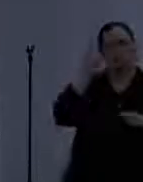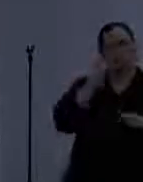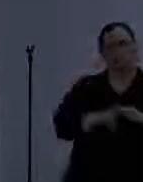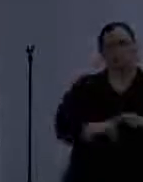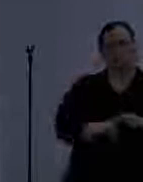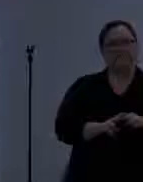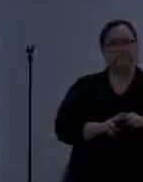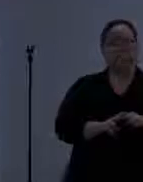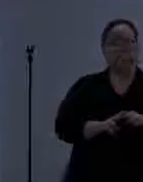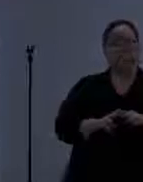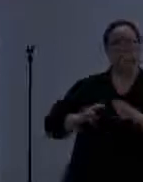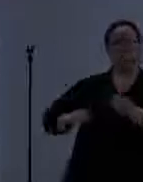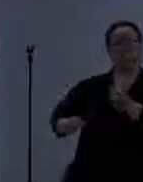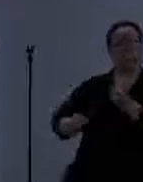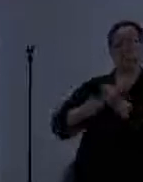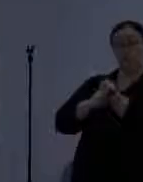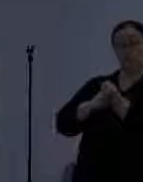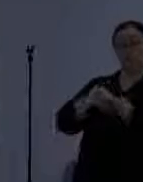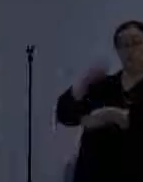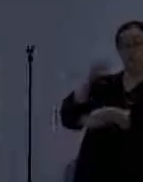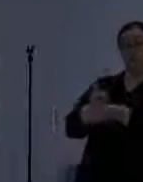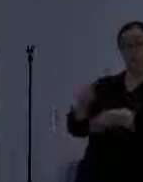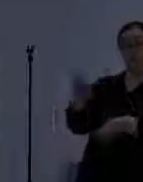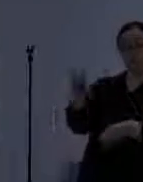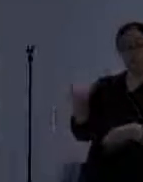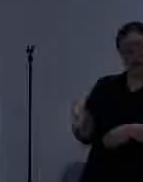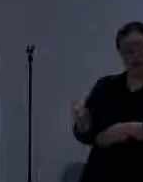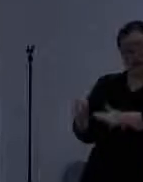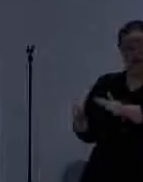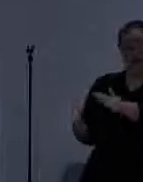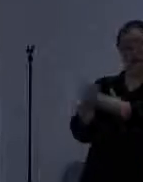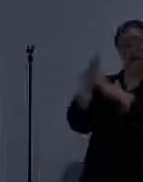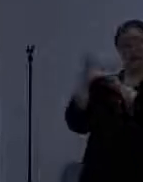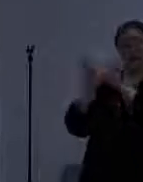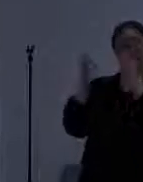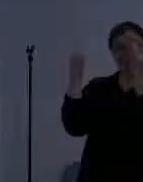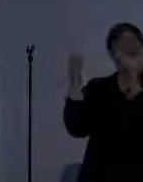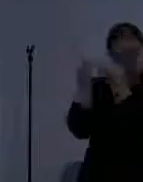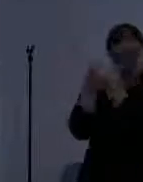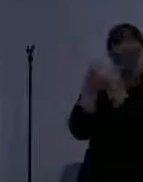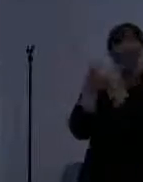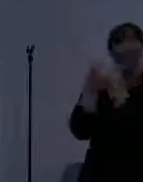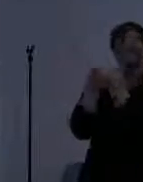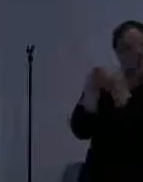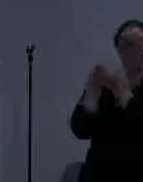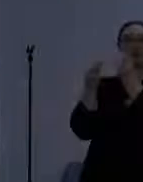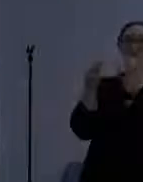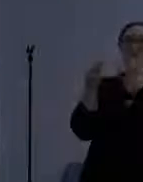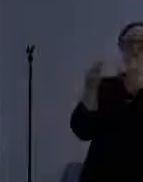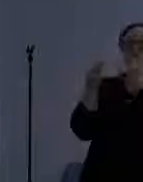a support worker who works for an agency who has the NDIS